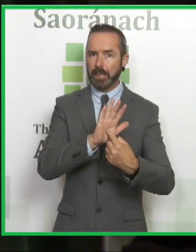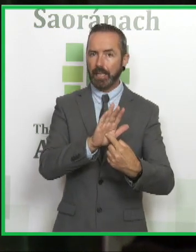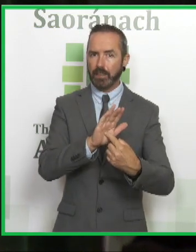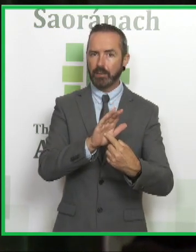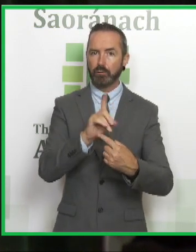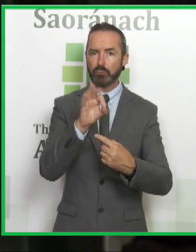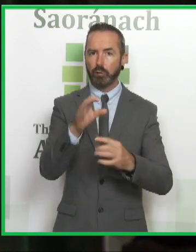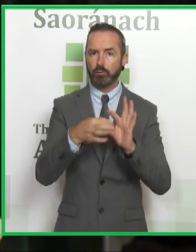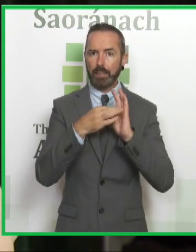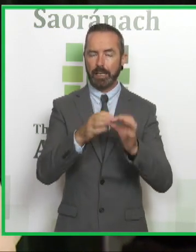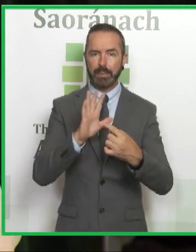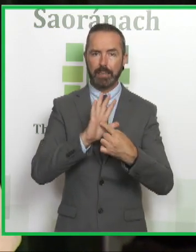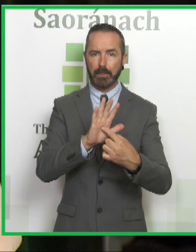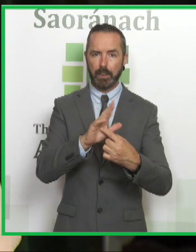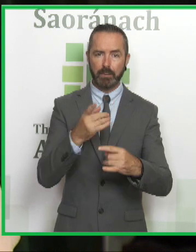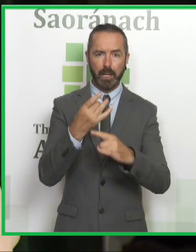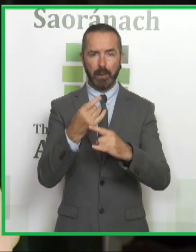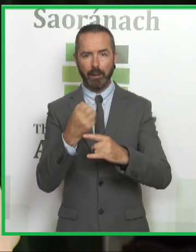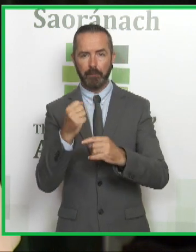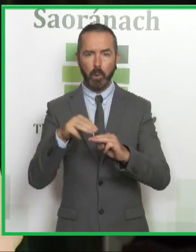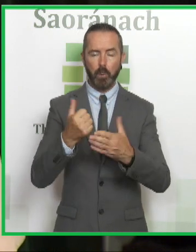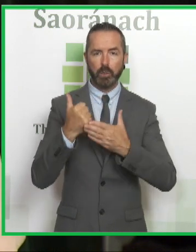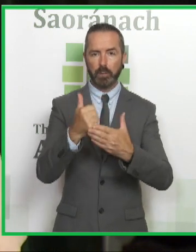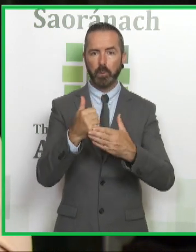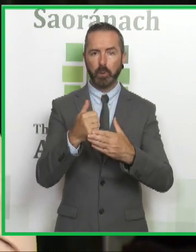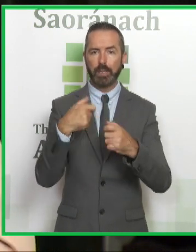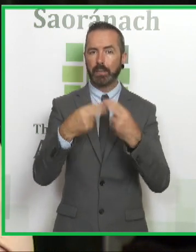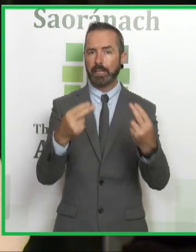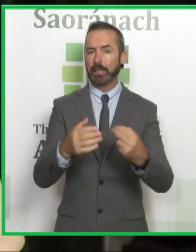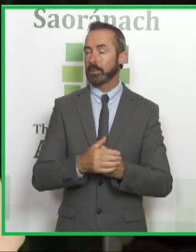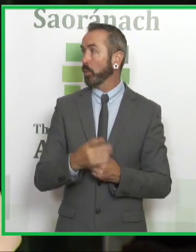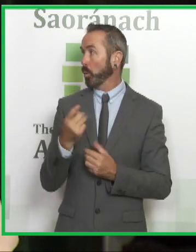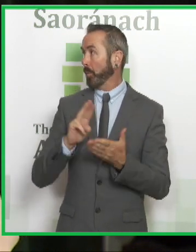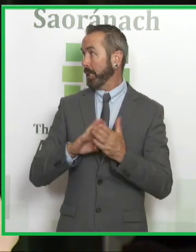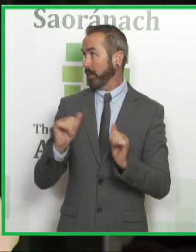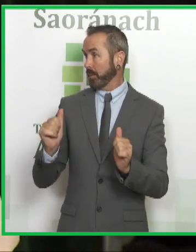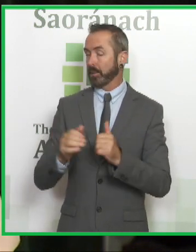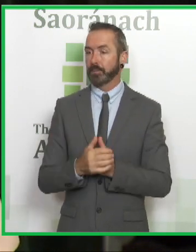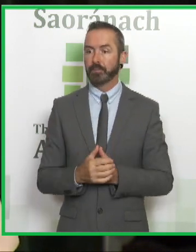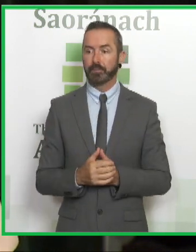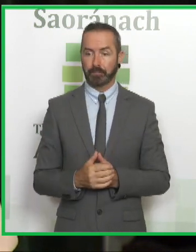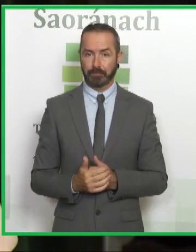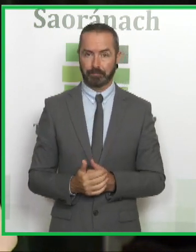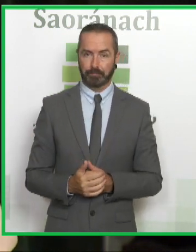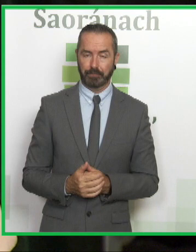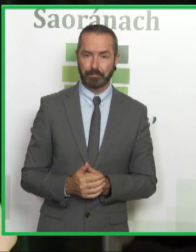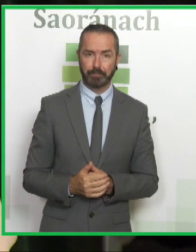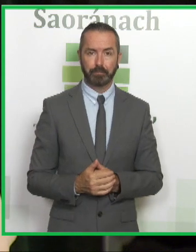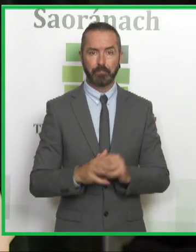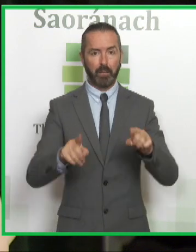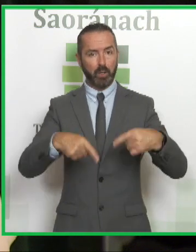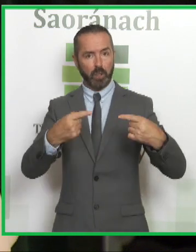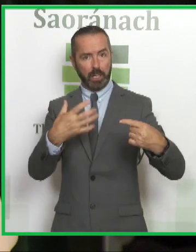get the supports and the help that they need. Just less than a minute, Siobhan, please. Thanks, Paul. Challenges that we